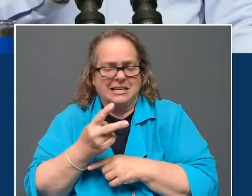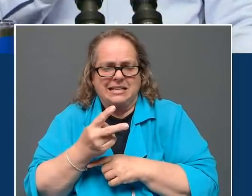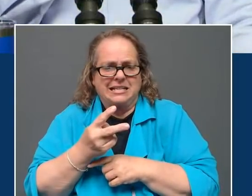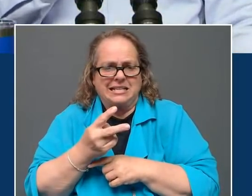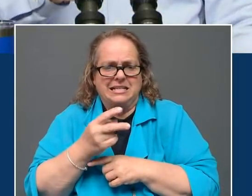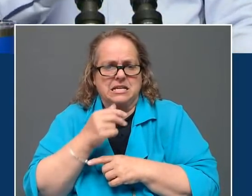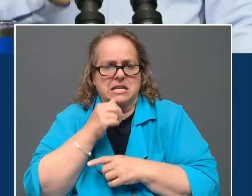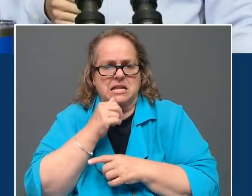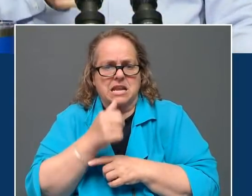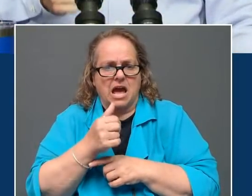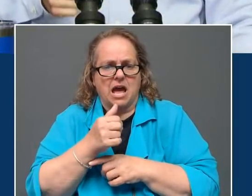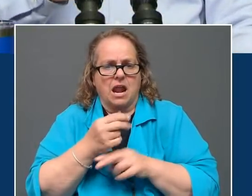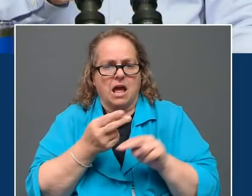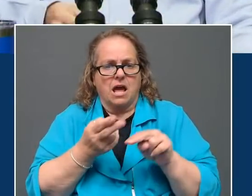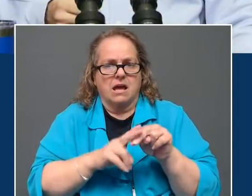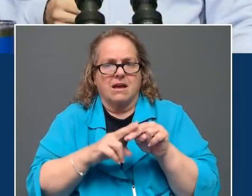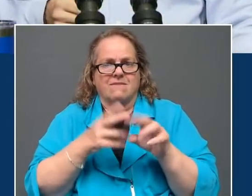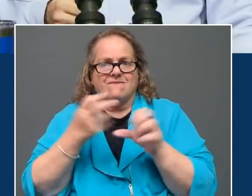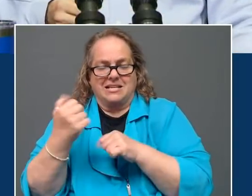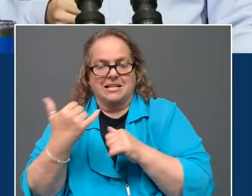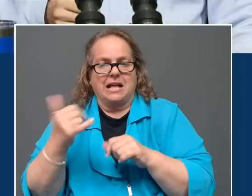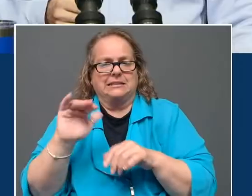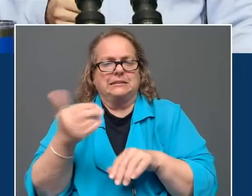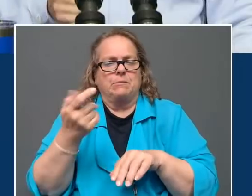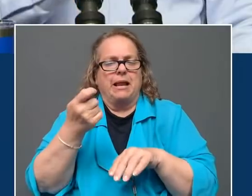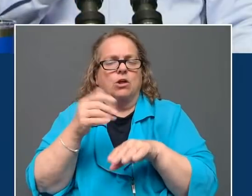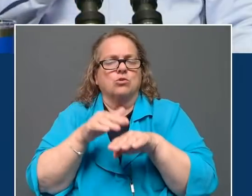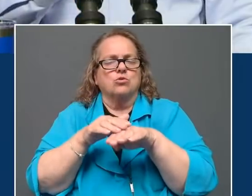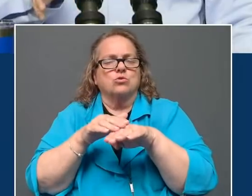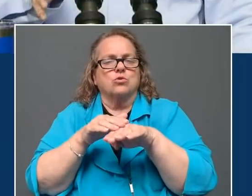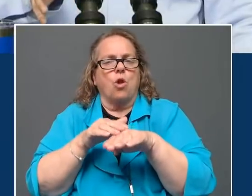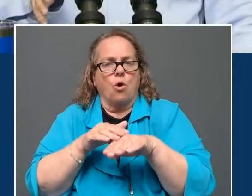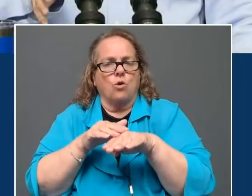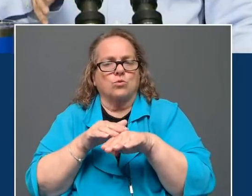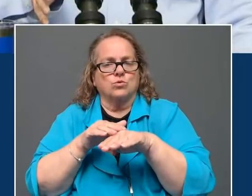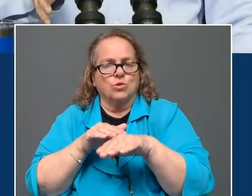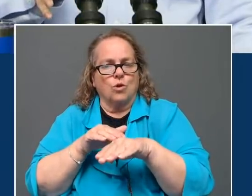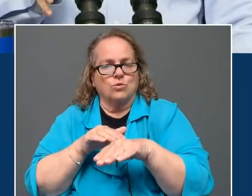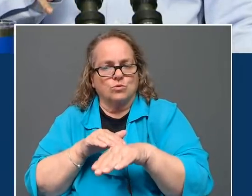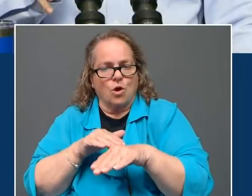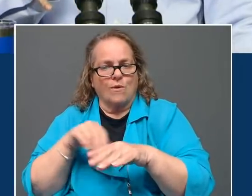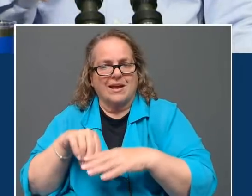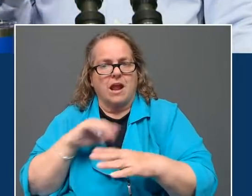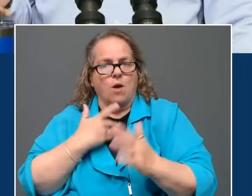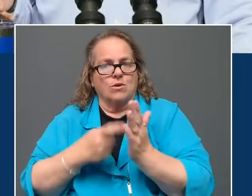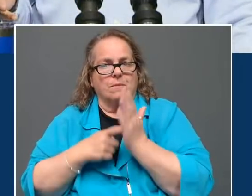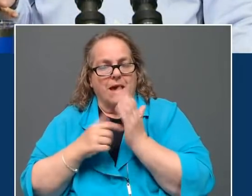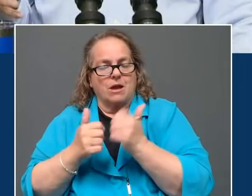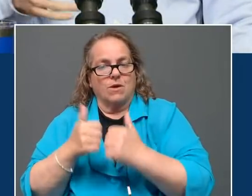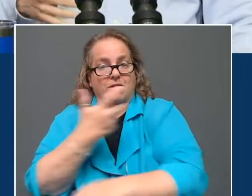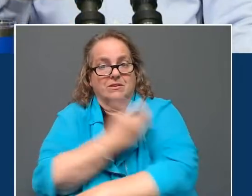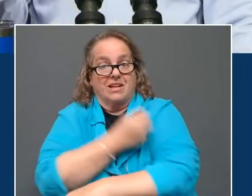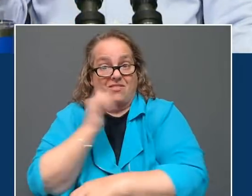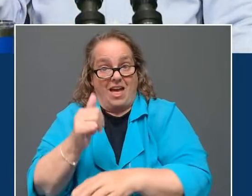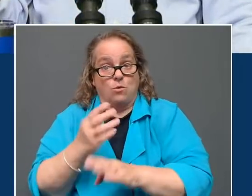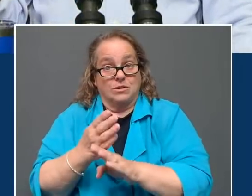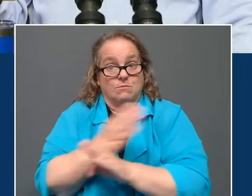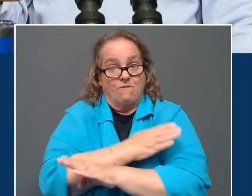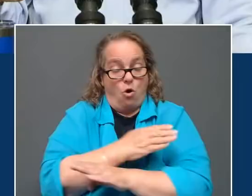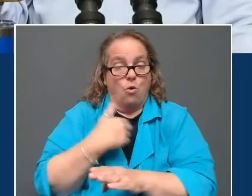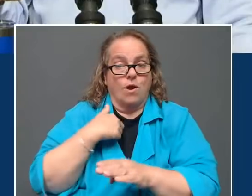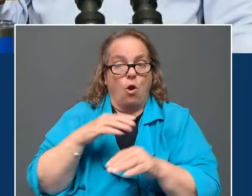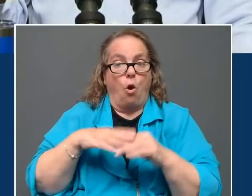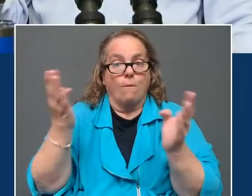that we may have a little slowing in demand. This was before we opened up to everybody 18 and up, 16 and up.